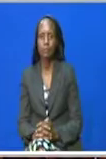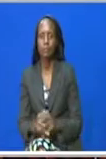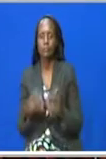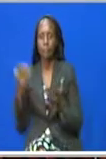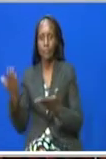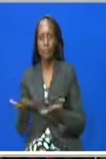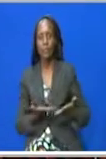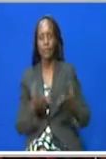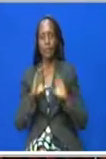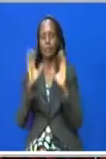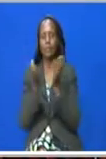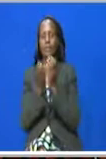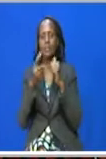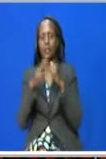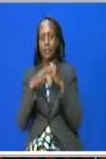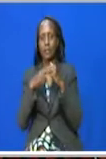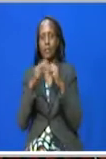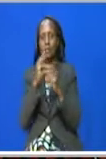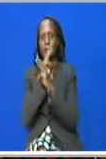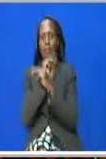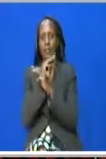Welcome to Class 7 Mathematics lesson.